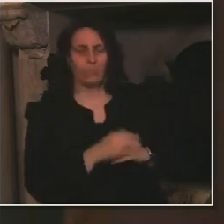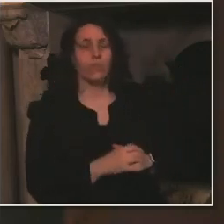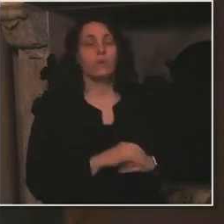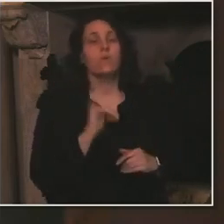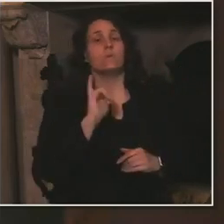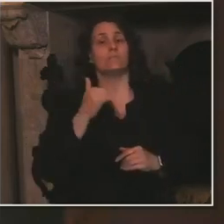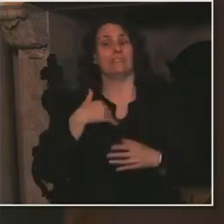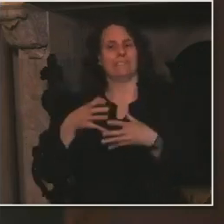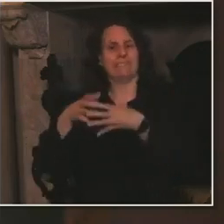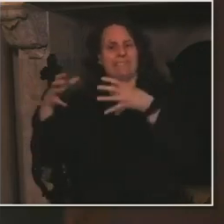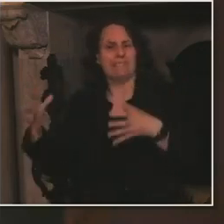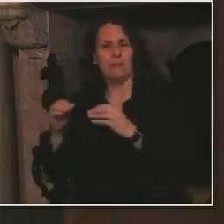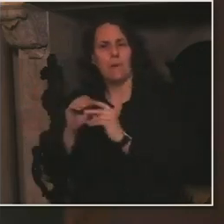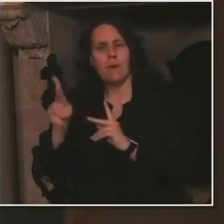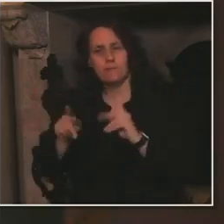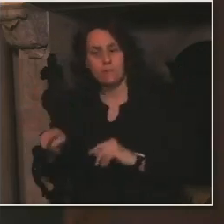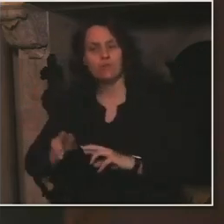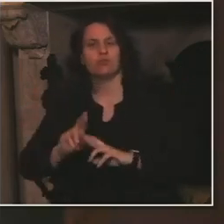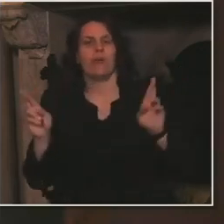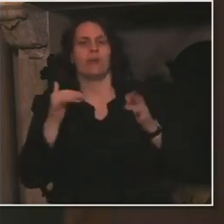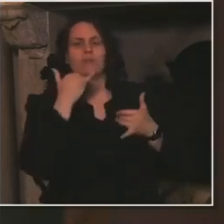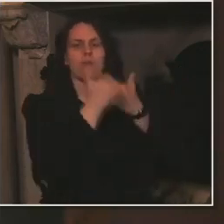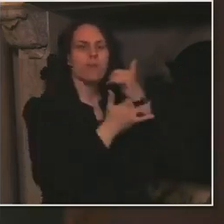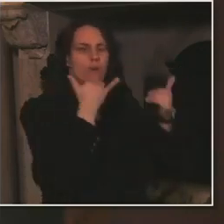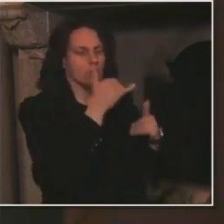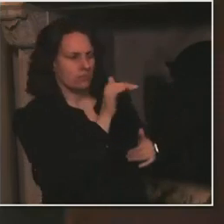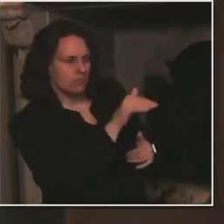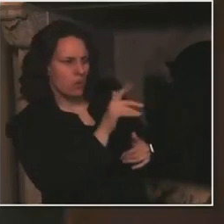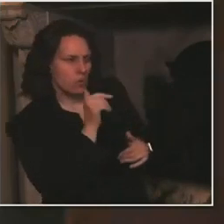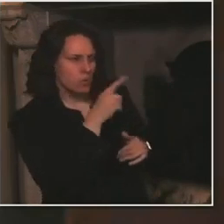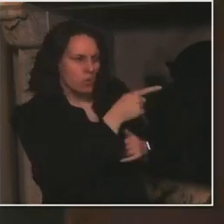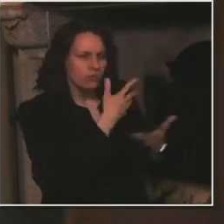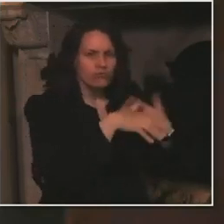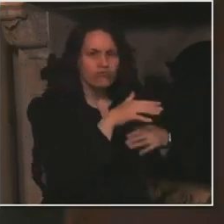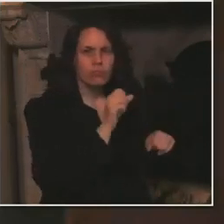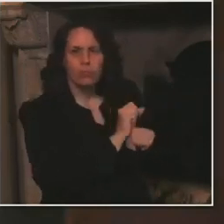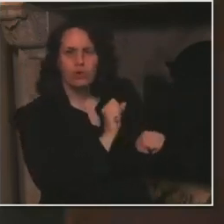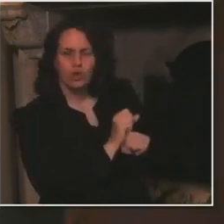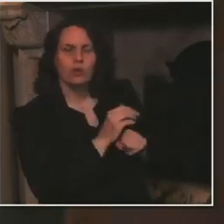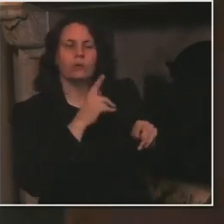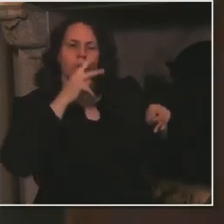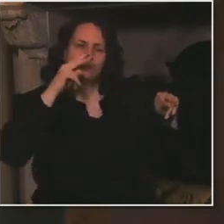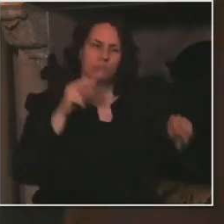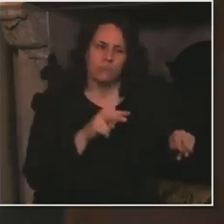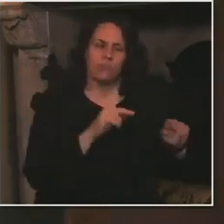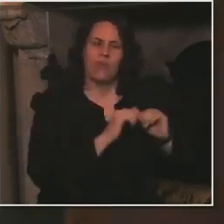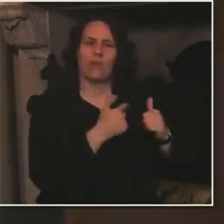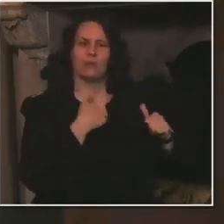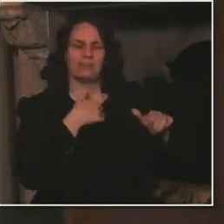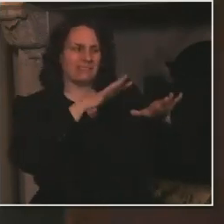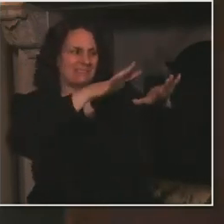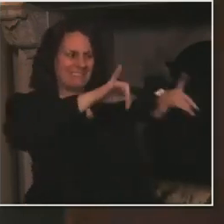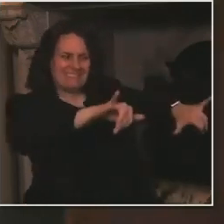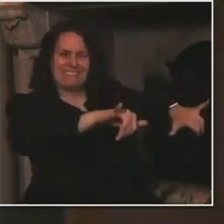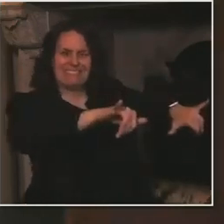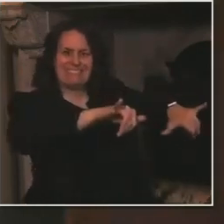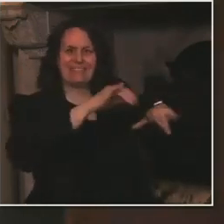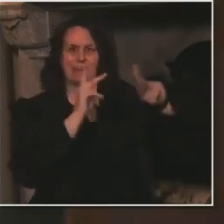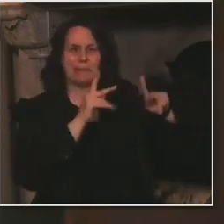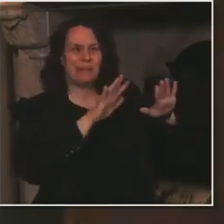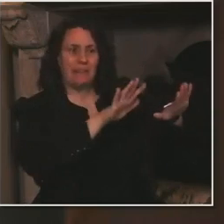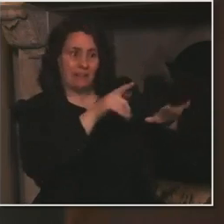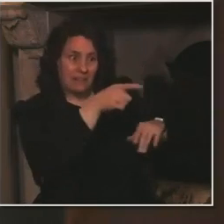virus. Testing will show us the spread of the virus, and tracing will enable us to help individuals who test positive for